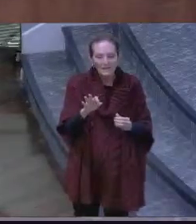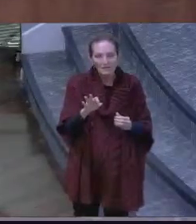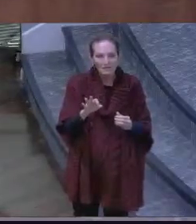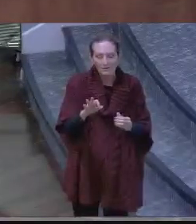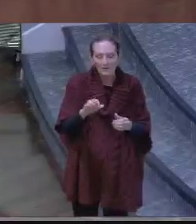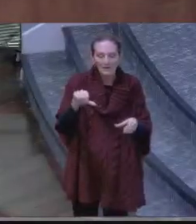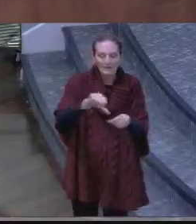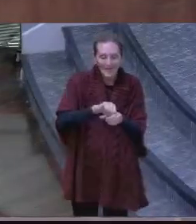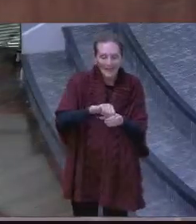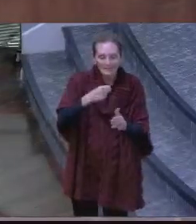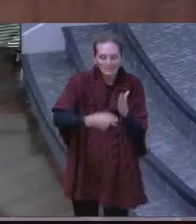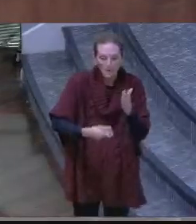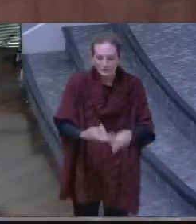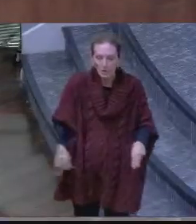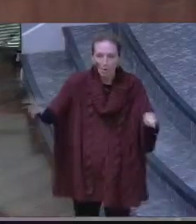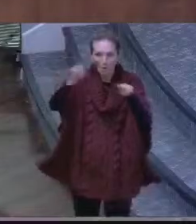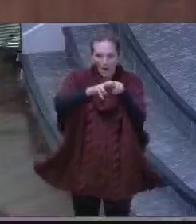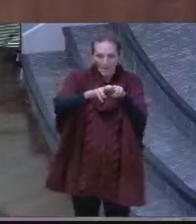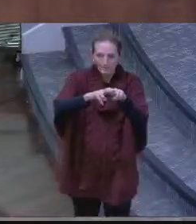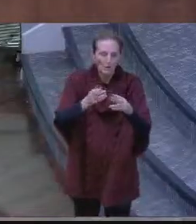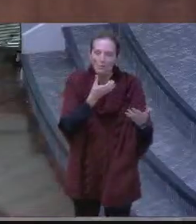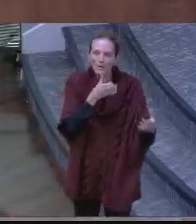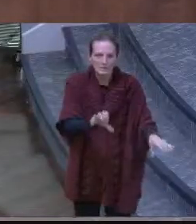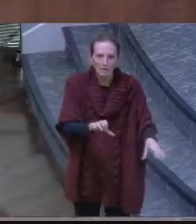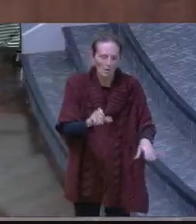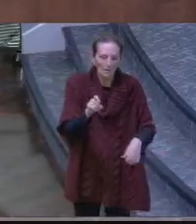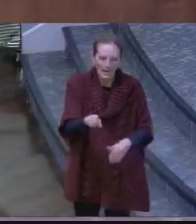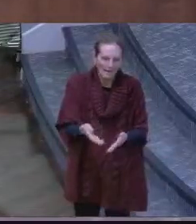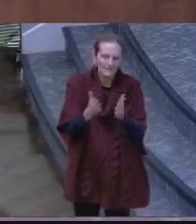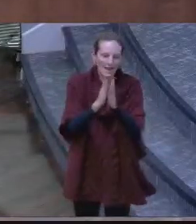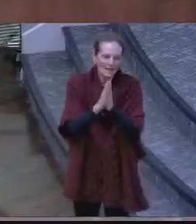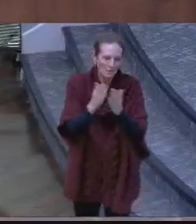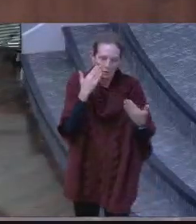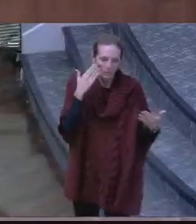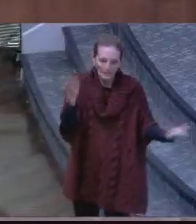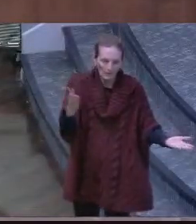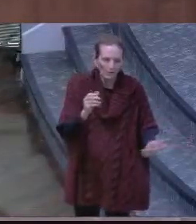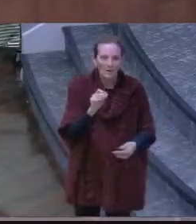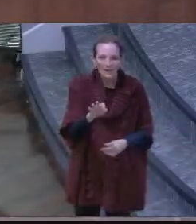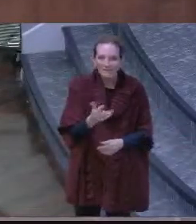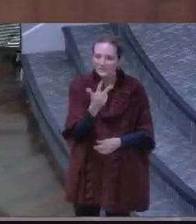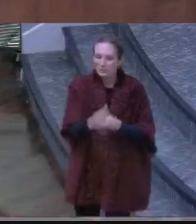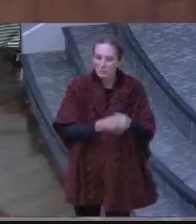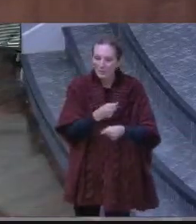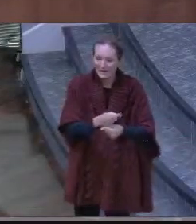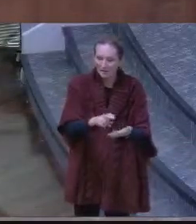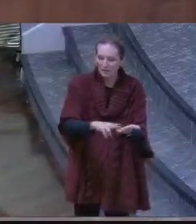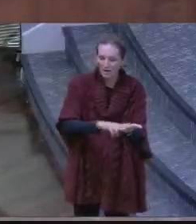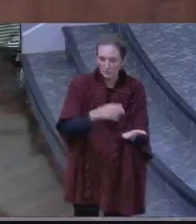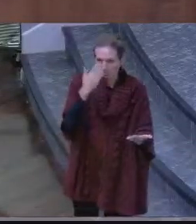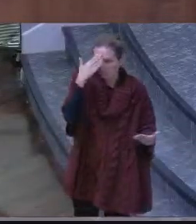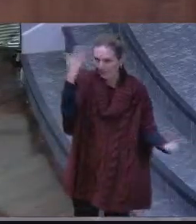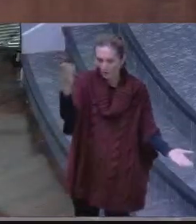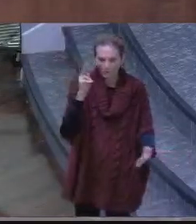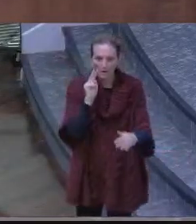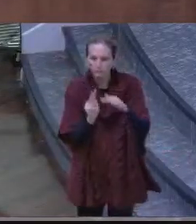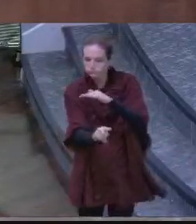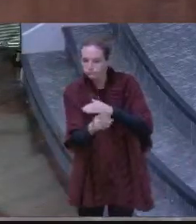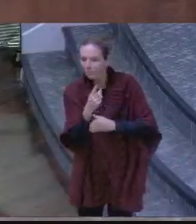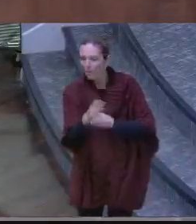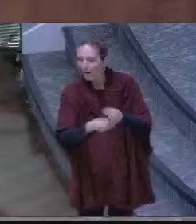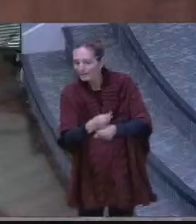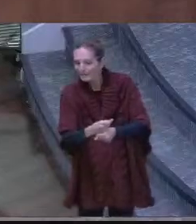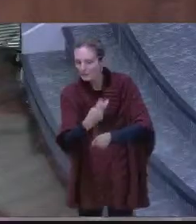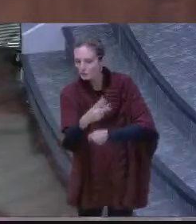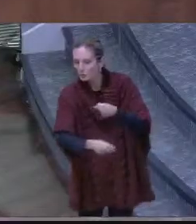money when you Right. fall We short. don't know what the price will be in a year, so if it's a 3-year contract, we don't know what it'll be in a year or 2 years, and it